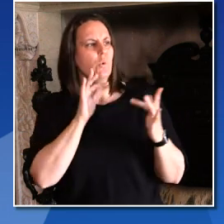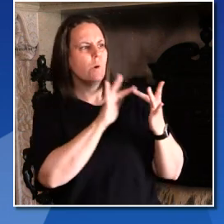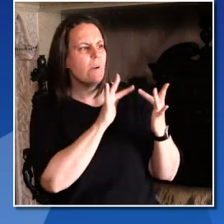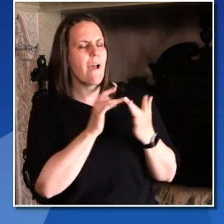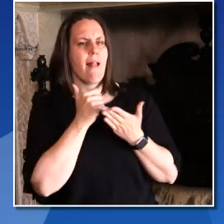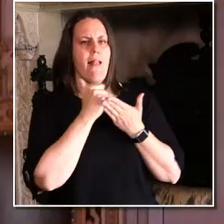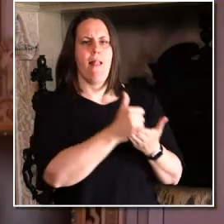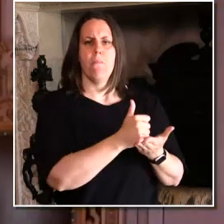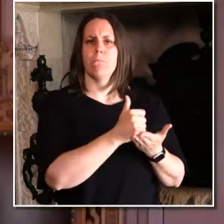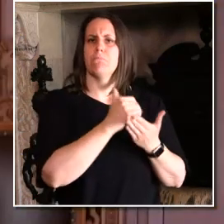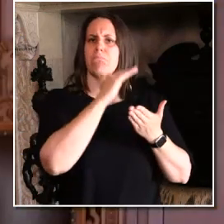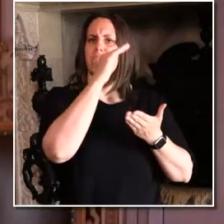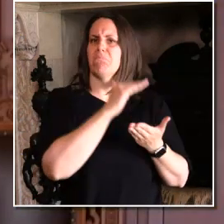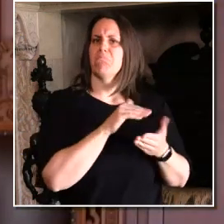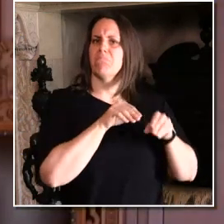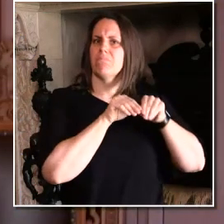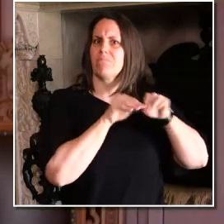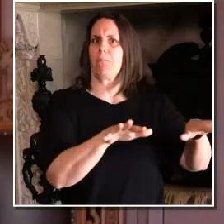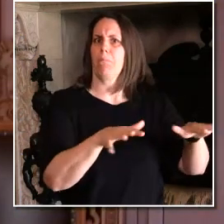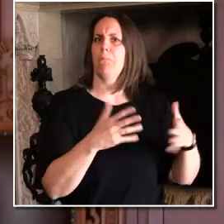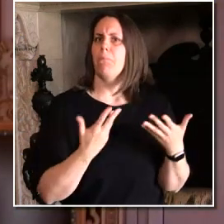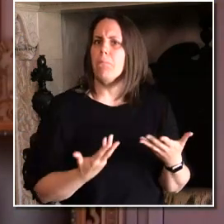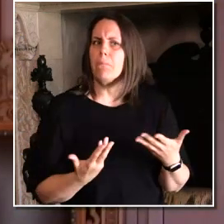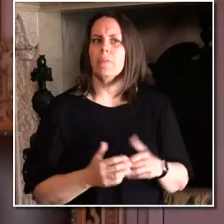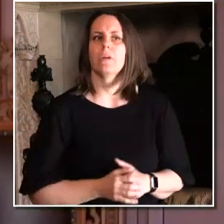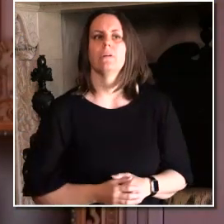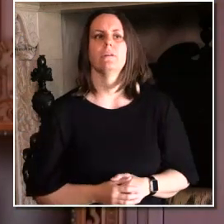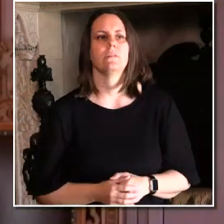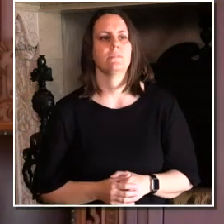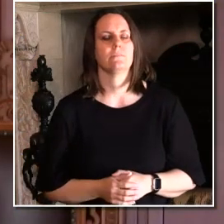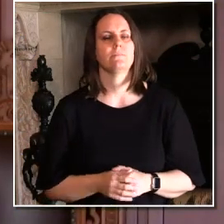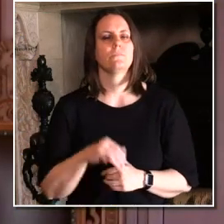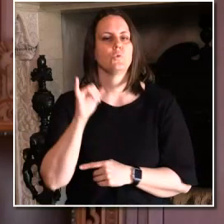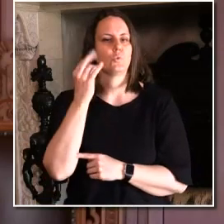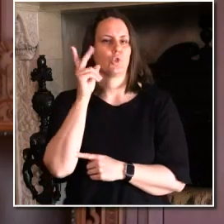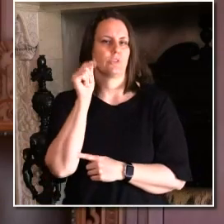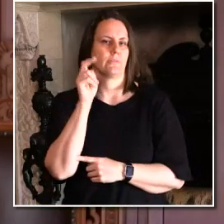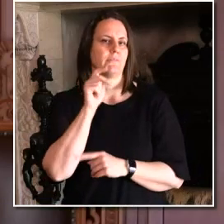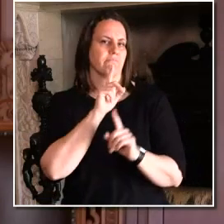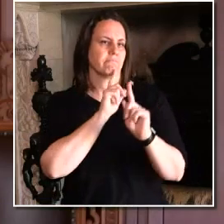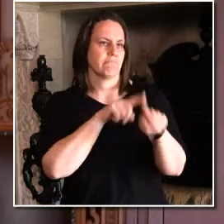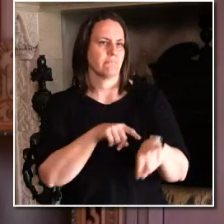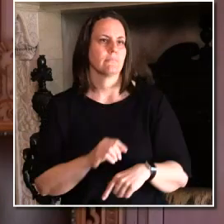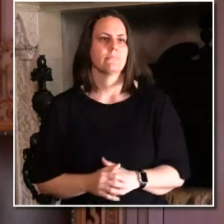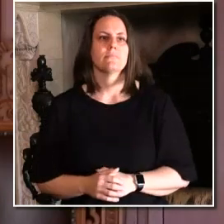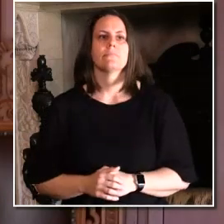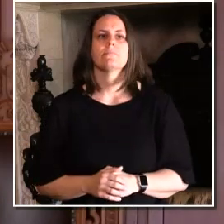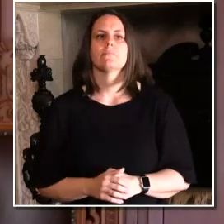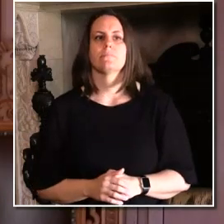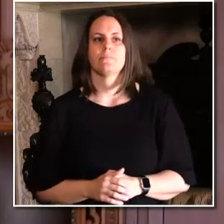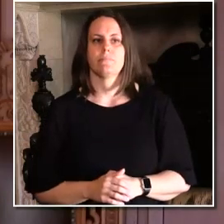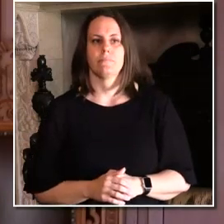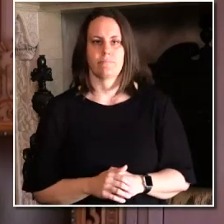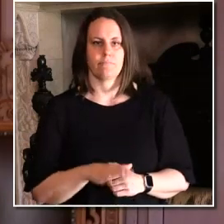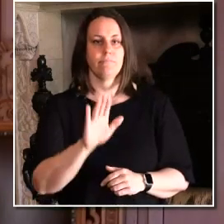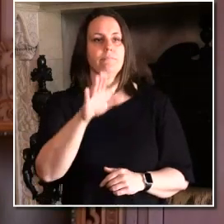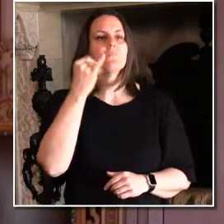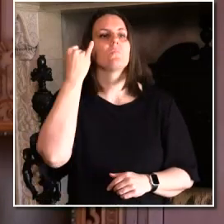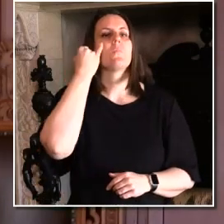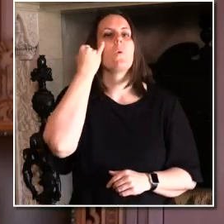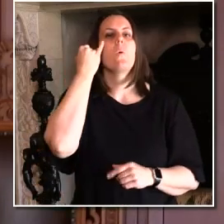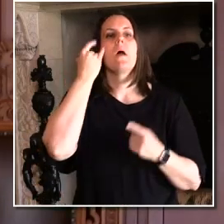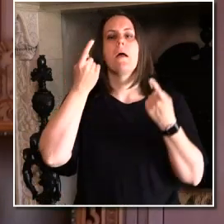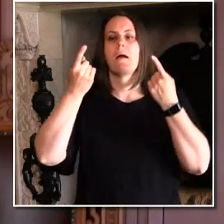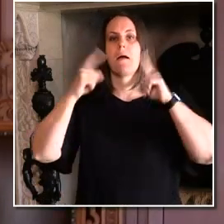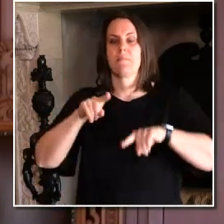Right, so during an outbreak investigation, we identify that initial cluster of illnesses linked to, you know, some facility. And then